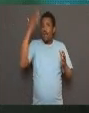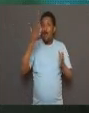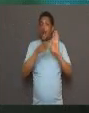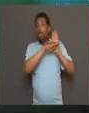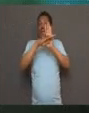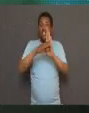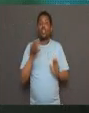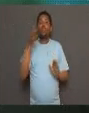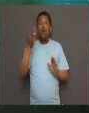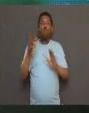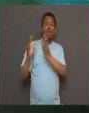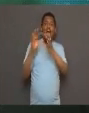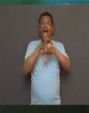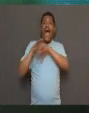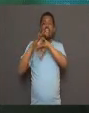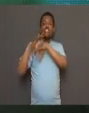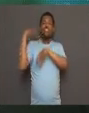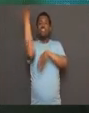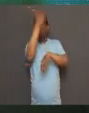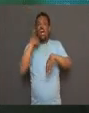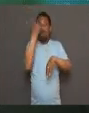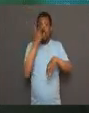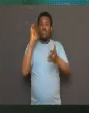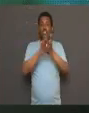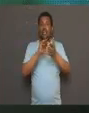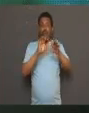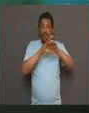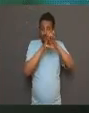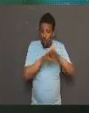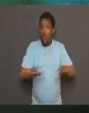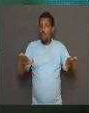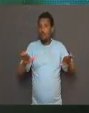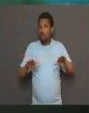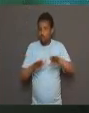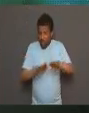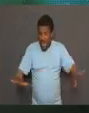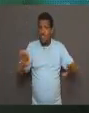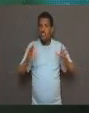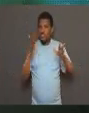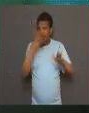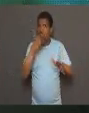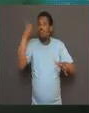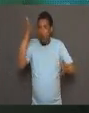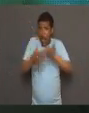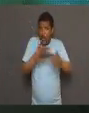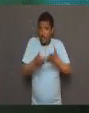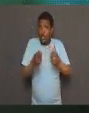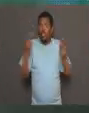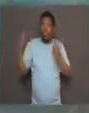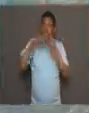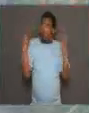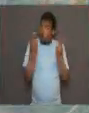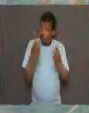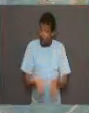representations of the Earth's surface than flat surfaces, and they are easy to use.